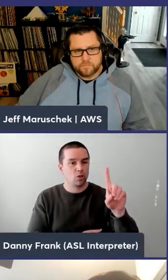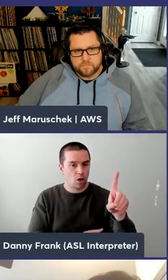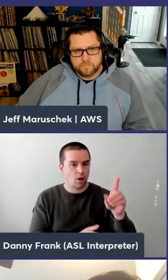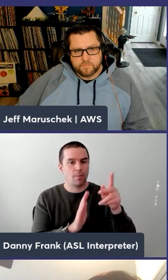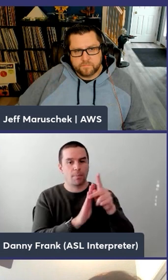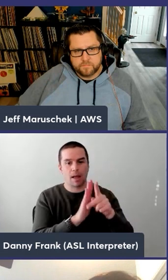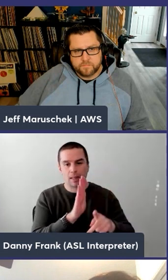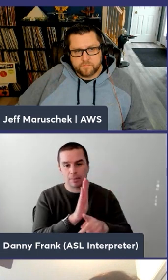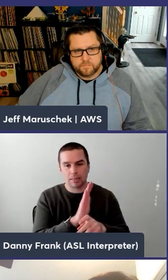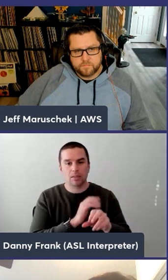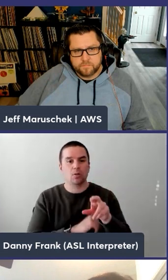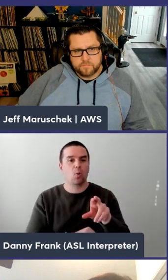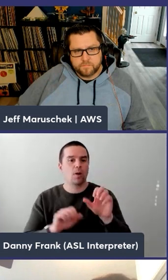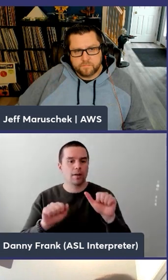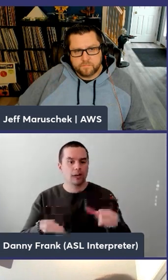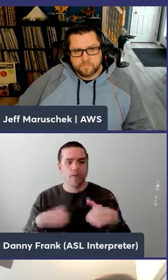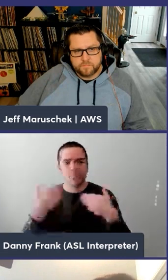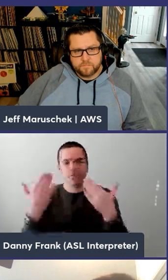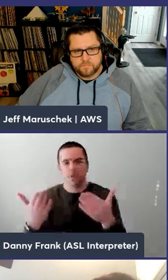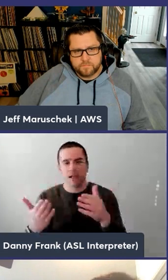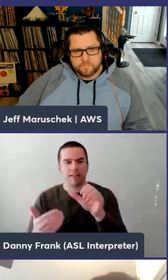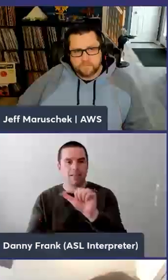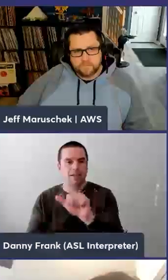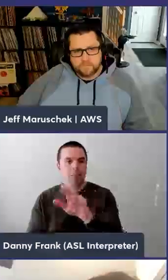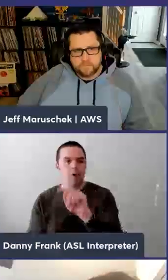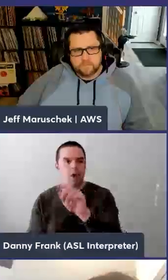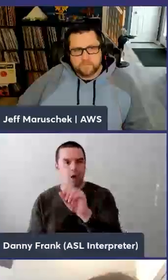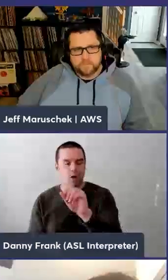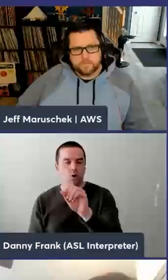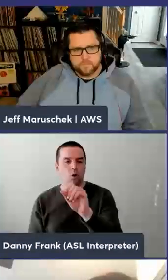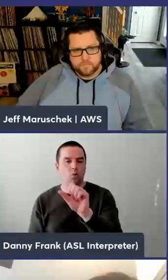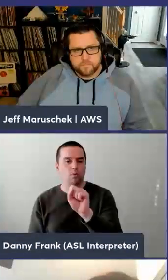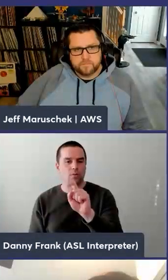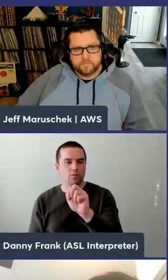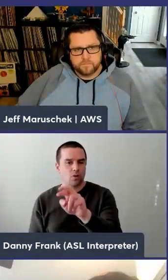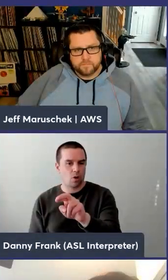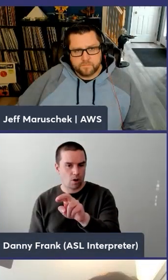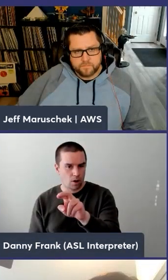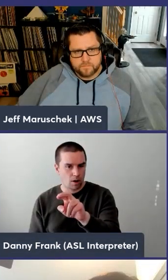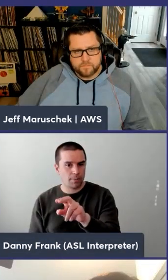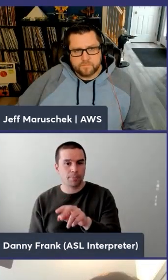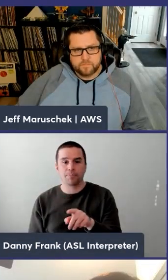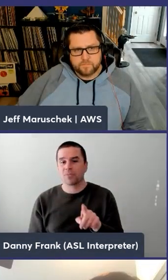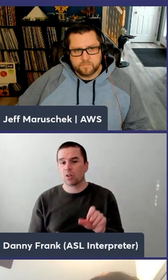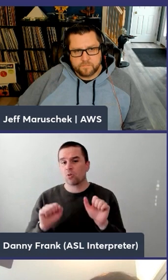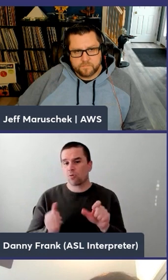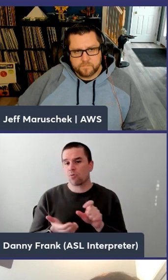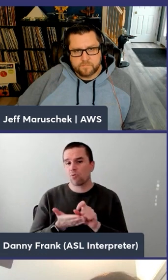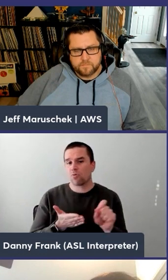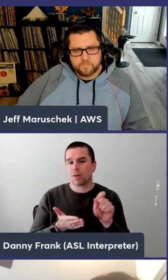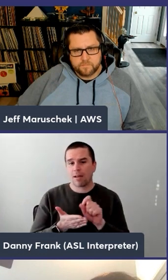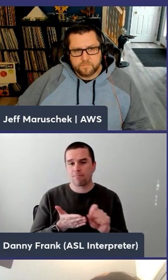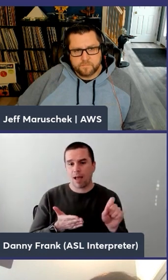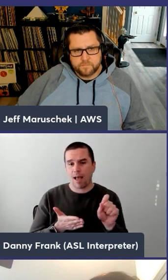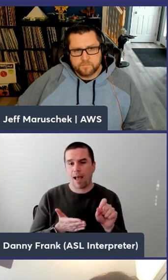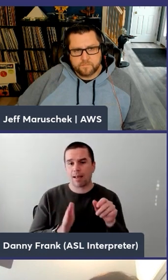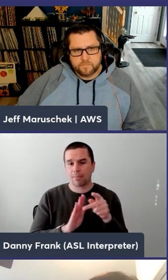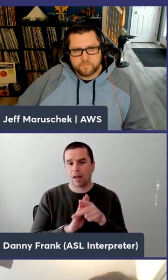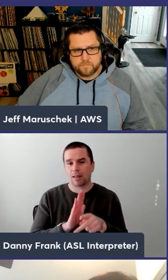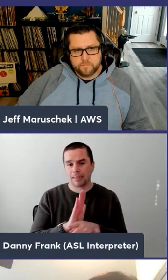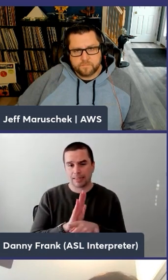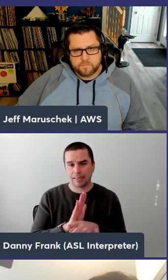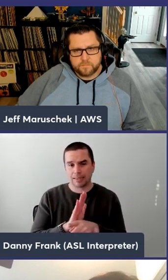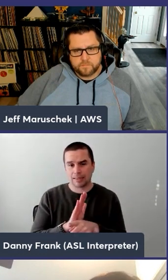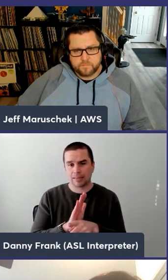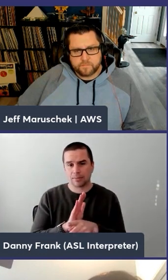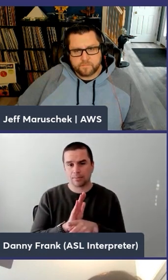create policies right when we are creating the collections. So in this particular one, it went and